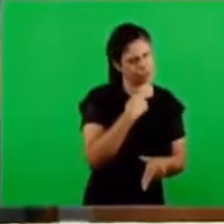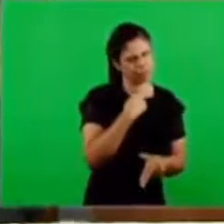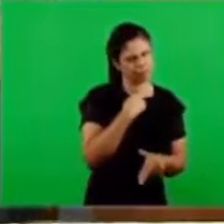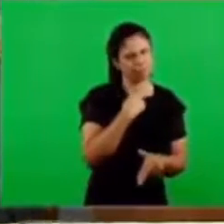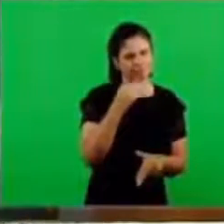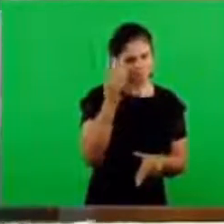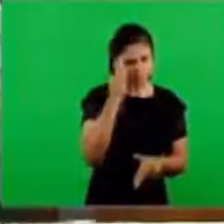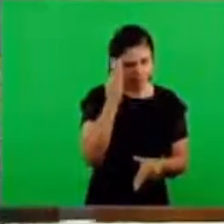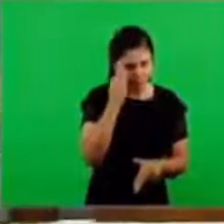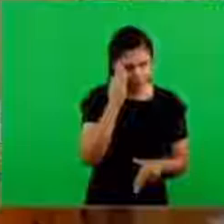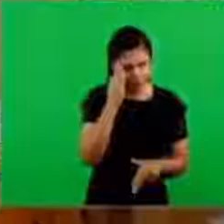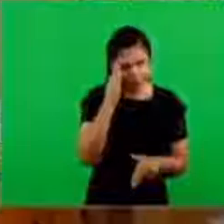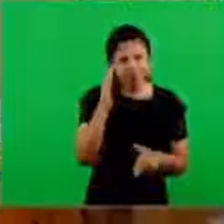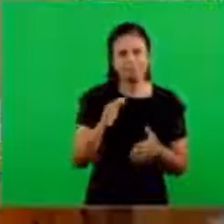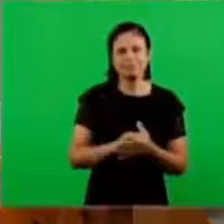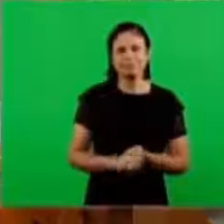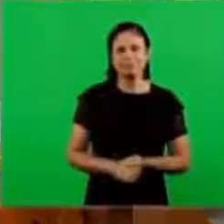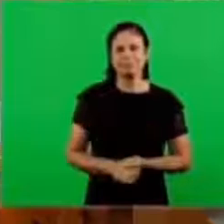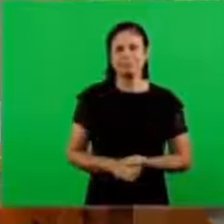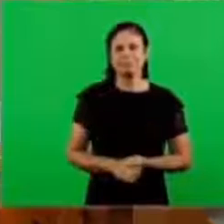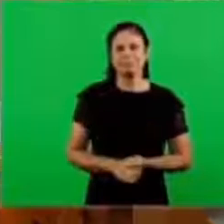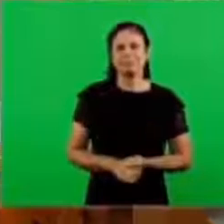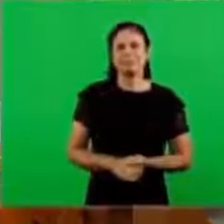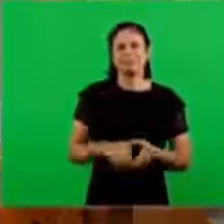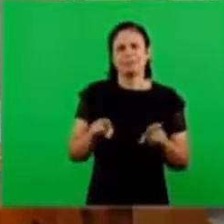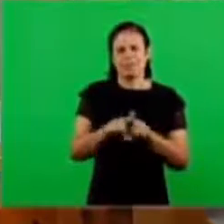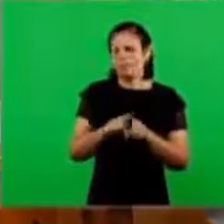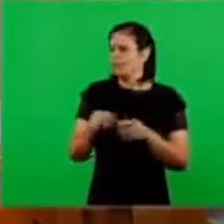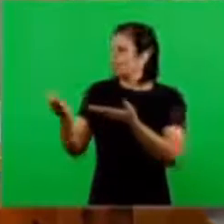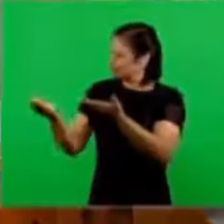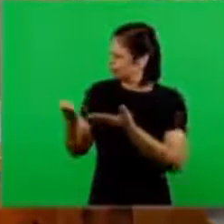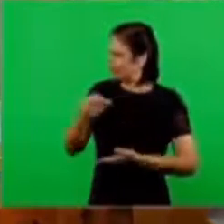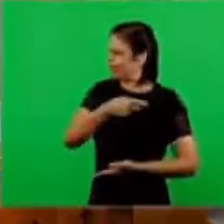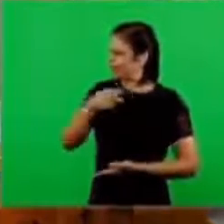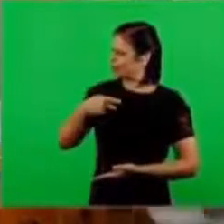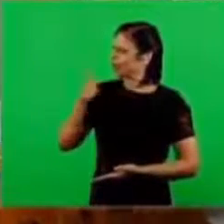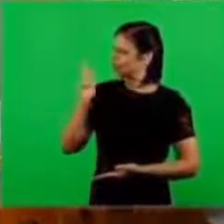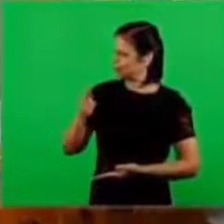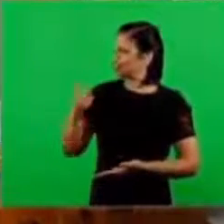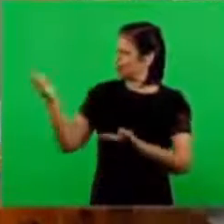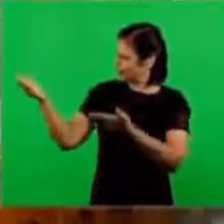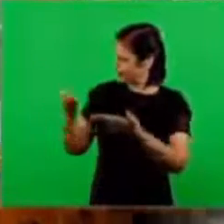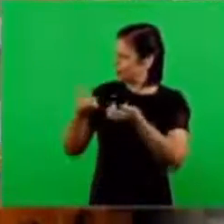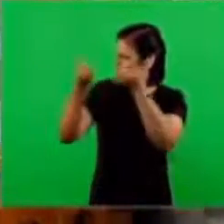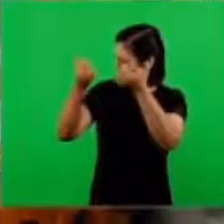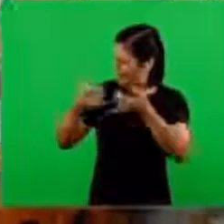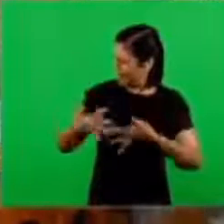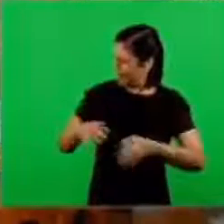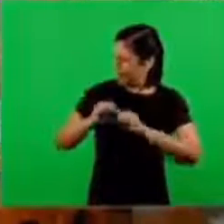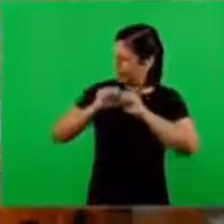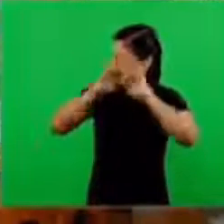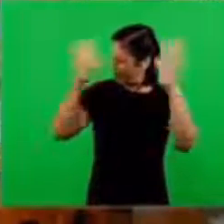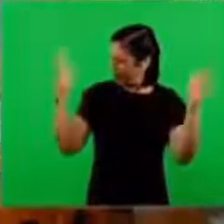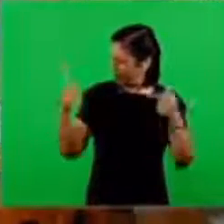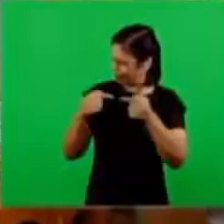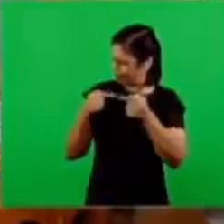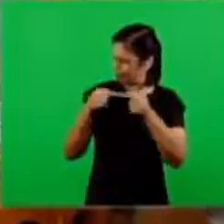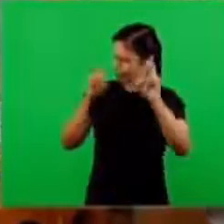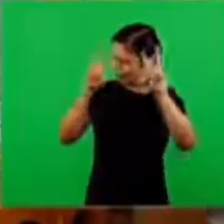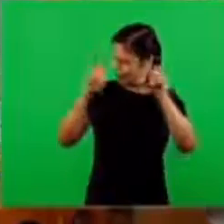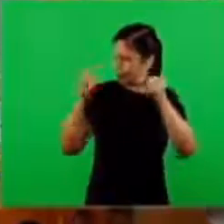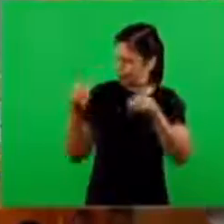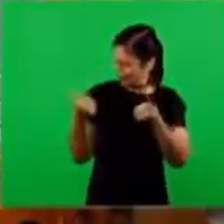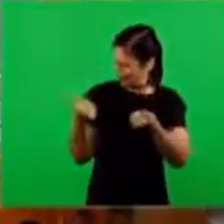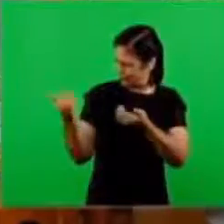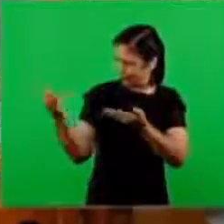adoration, our feelings, what we utilize. I would like to invite Pastor GDT to give